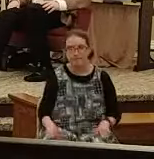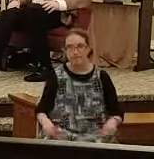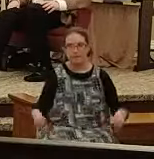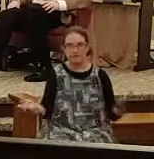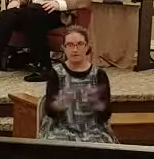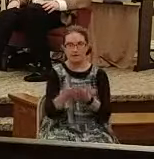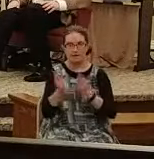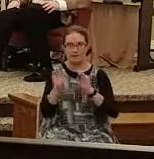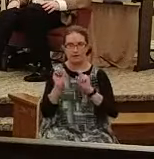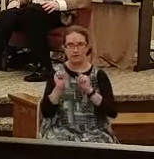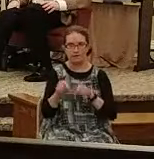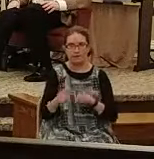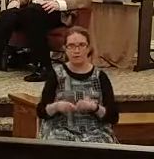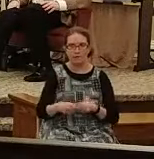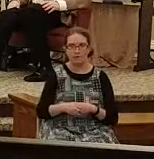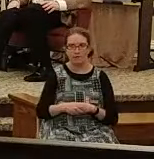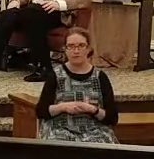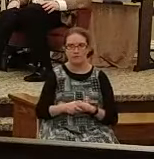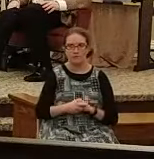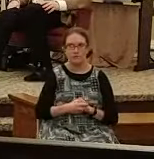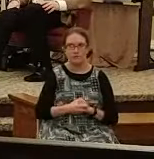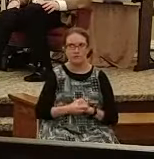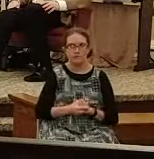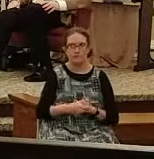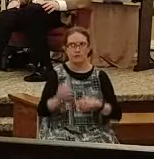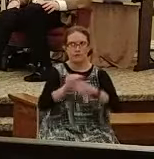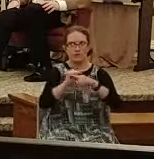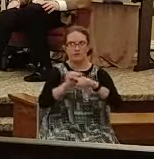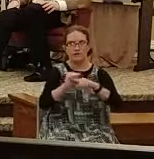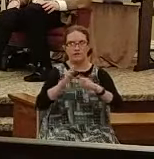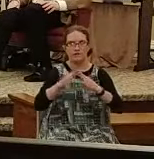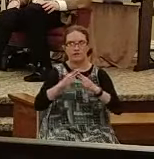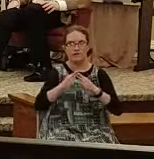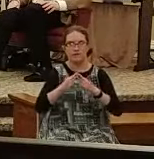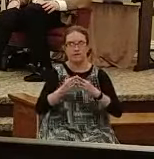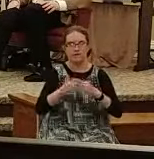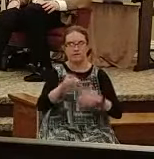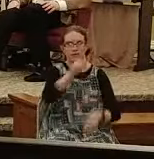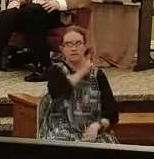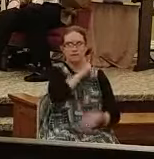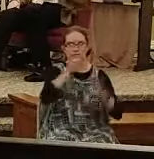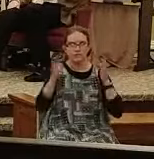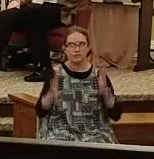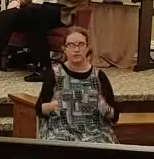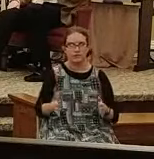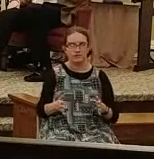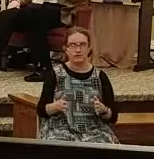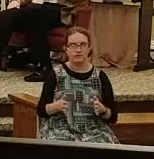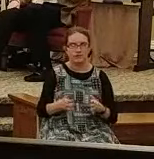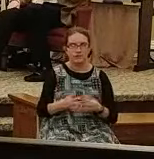we go. So that training camp of soldiers, amen.